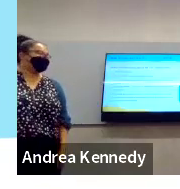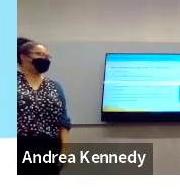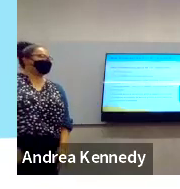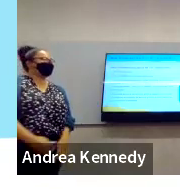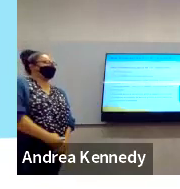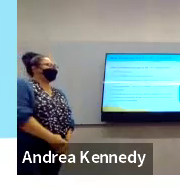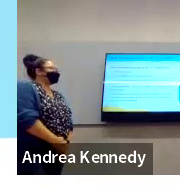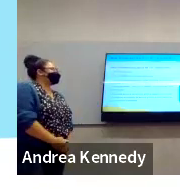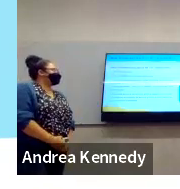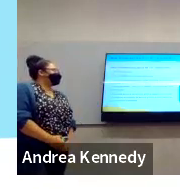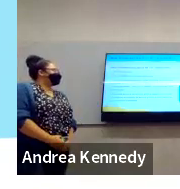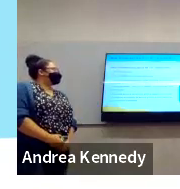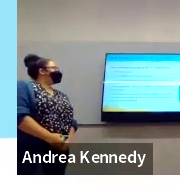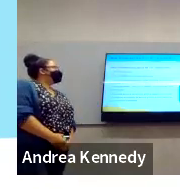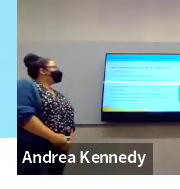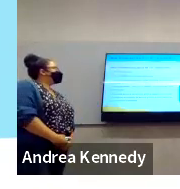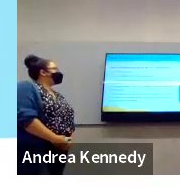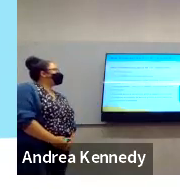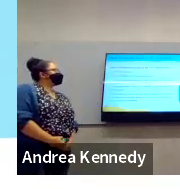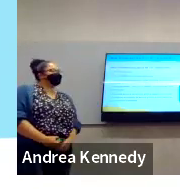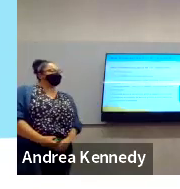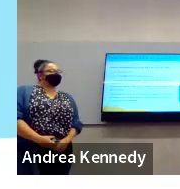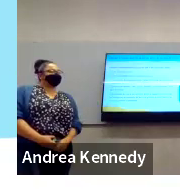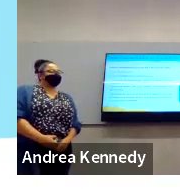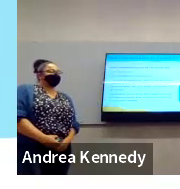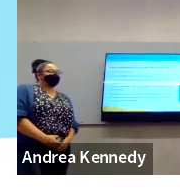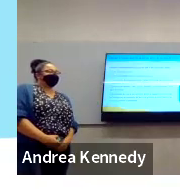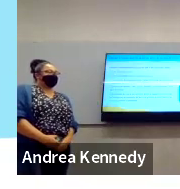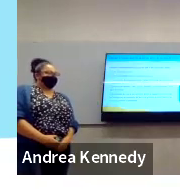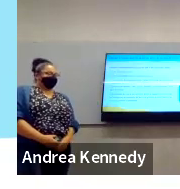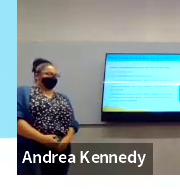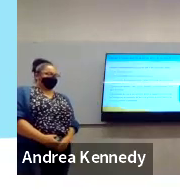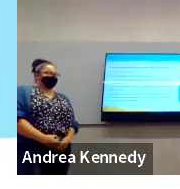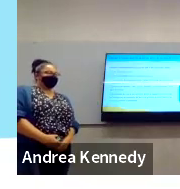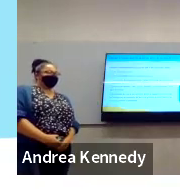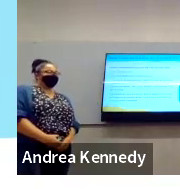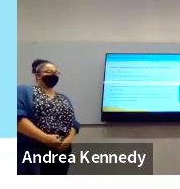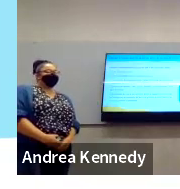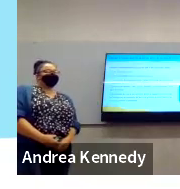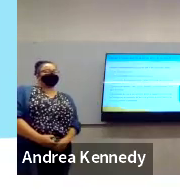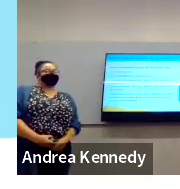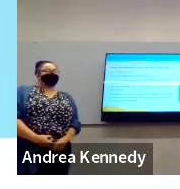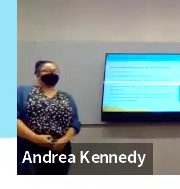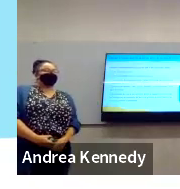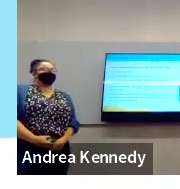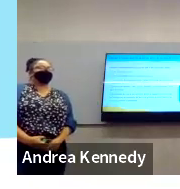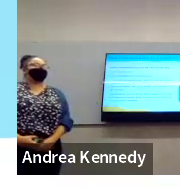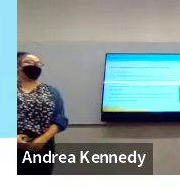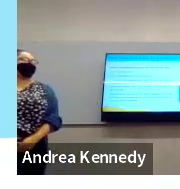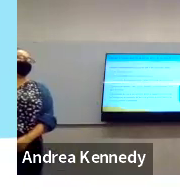Para los nuevos arrendamientos que empezaron a rendir la unidad después del 1 de marzo